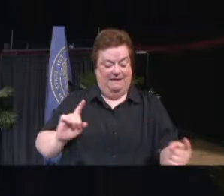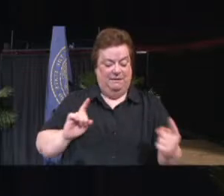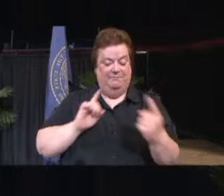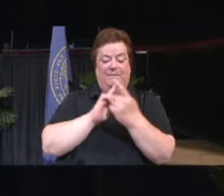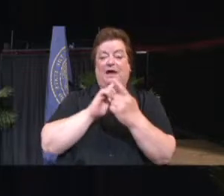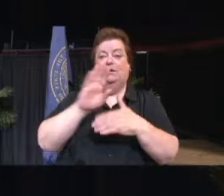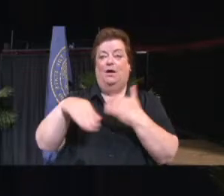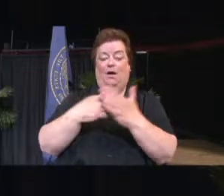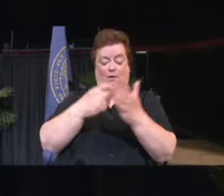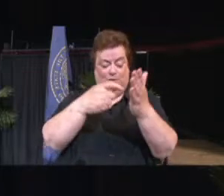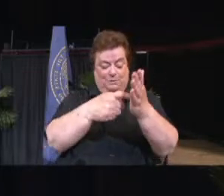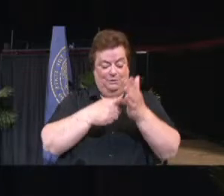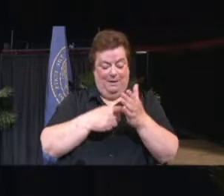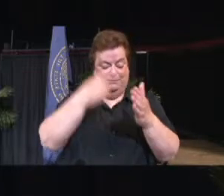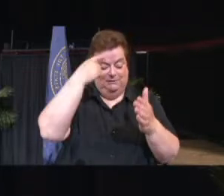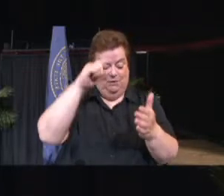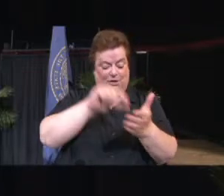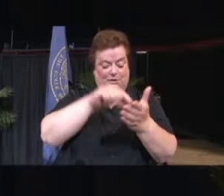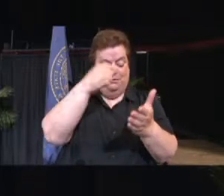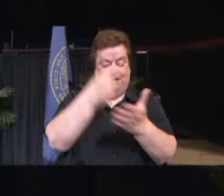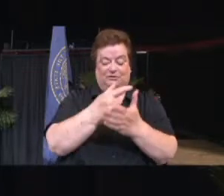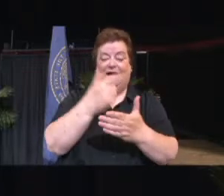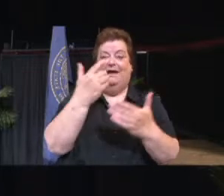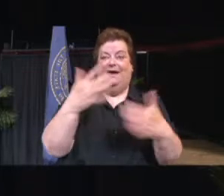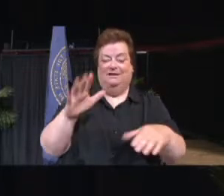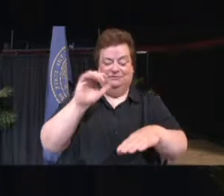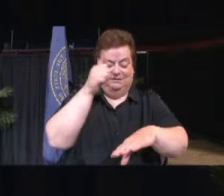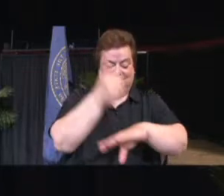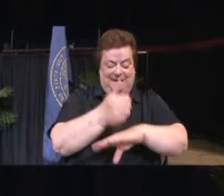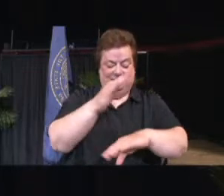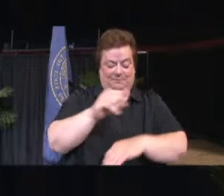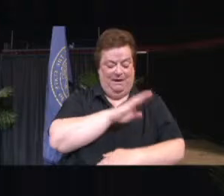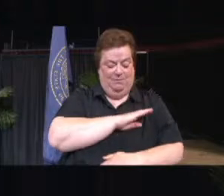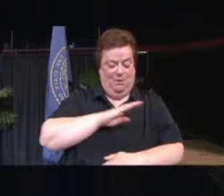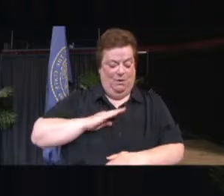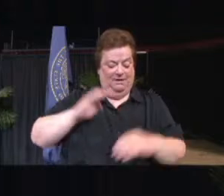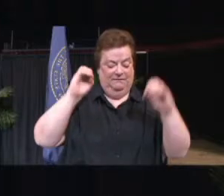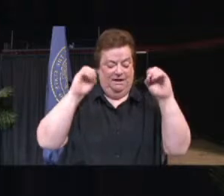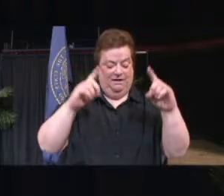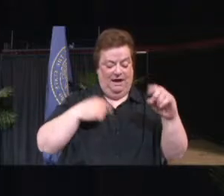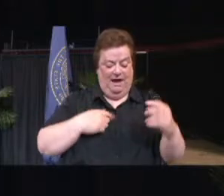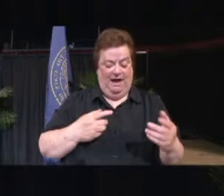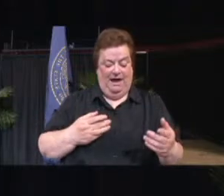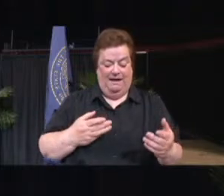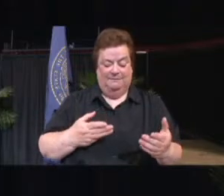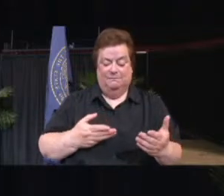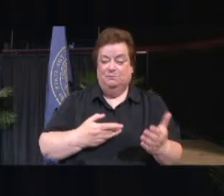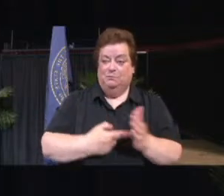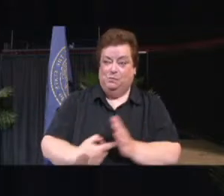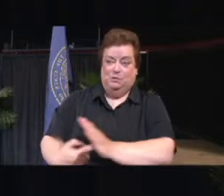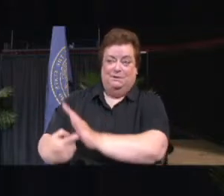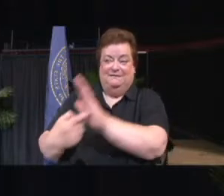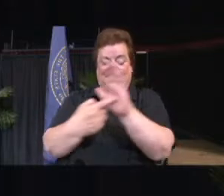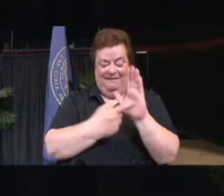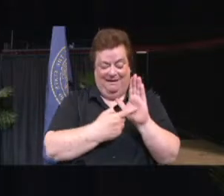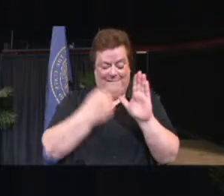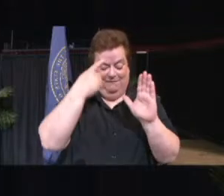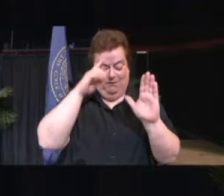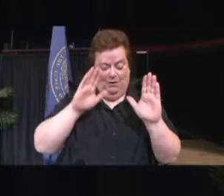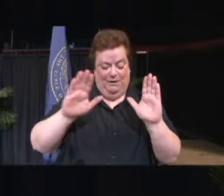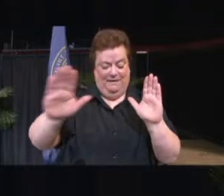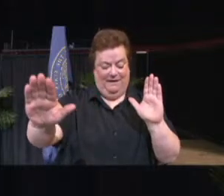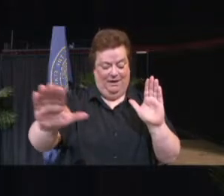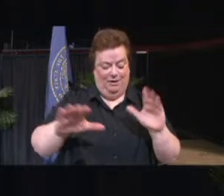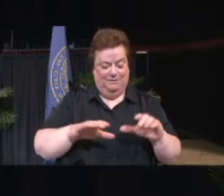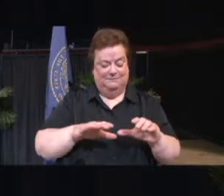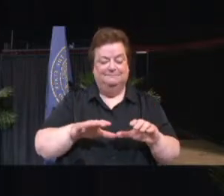of the requirements of graduation as established by the Board of Education, and I present them for their diploma and graduation